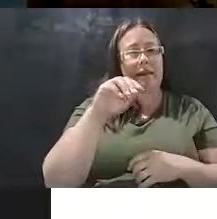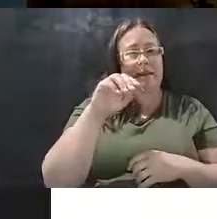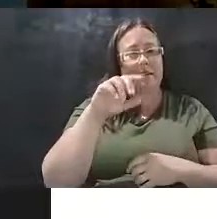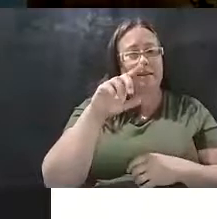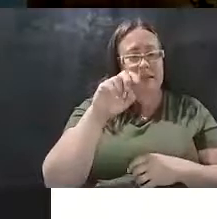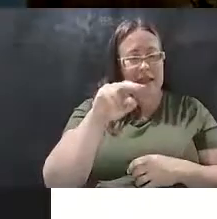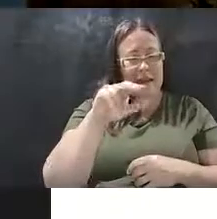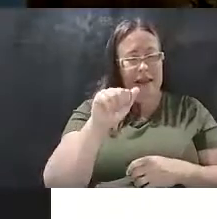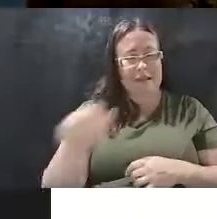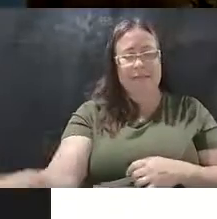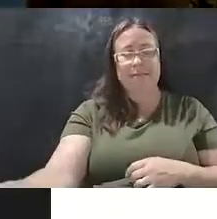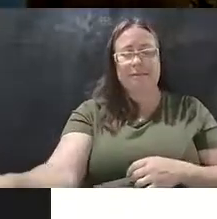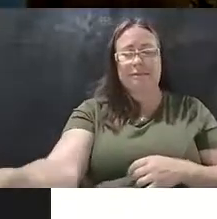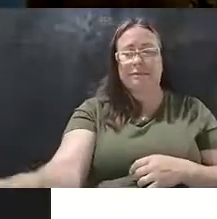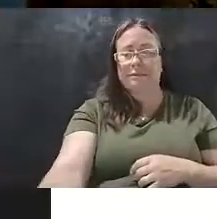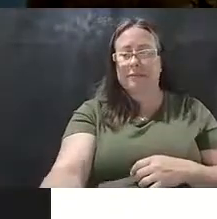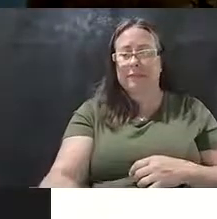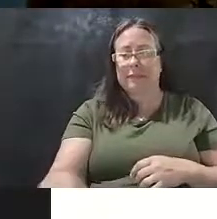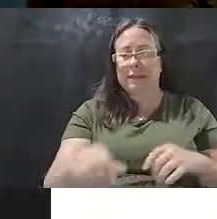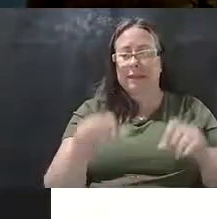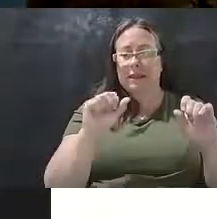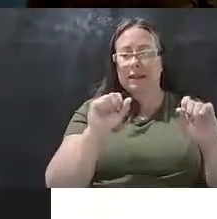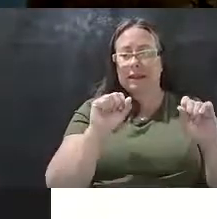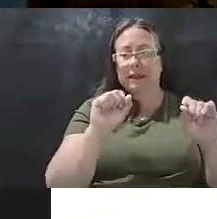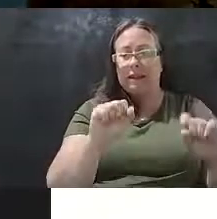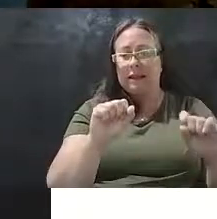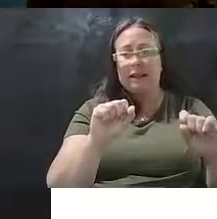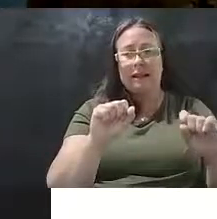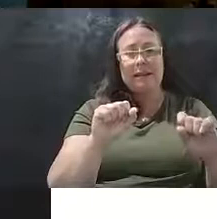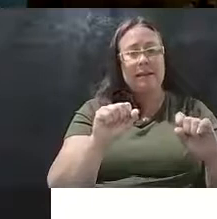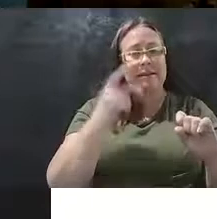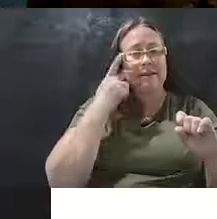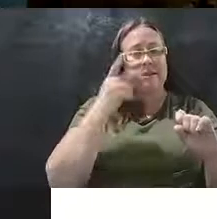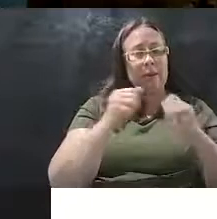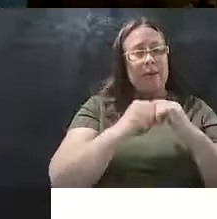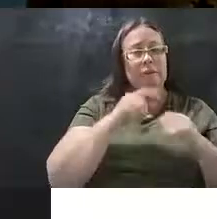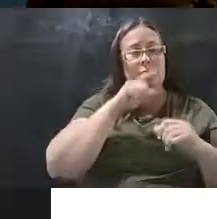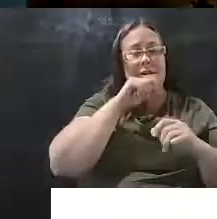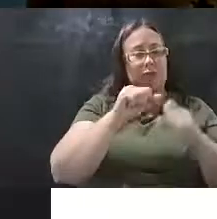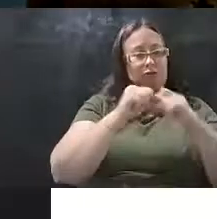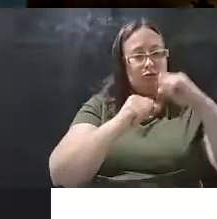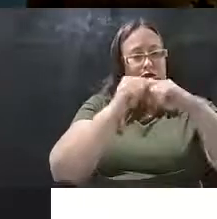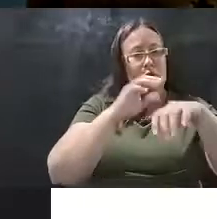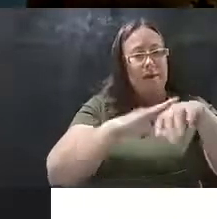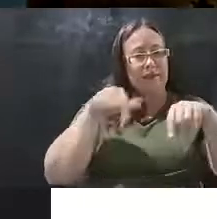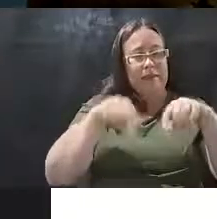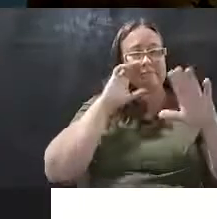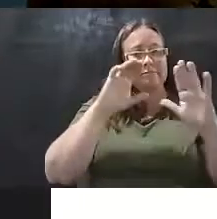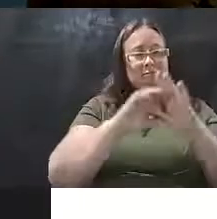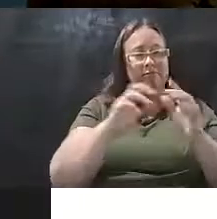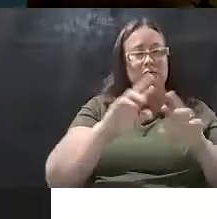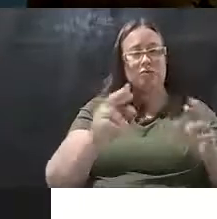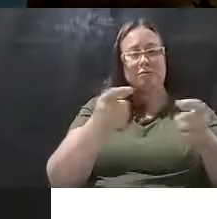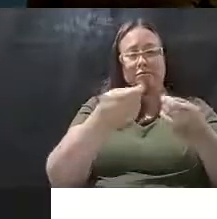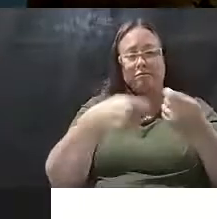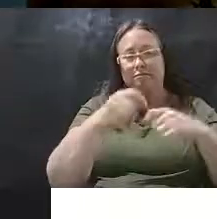you see all of those loops, all of those are introns, and actually the real structure than is shown on this schematic. And so the little